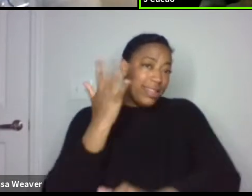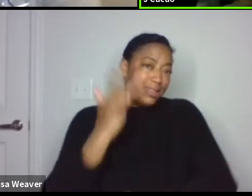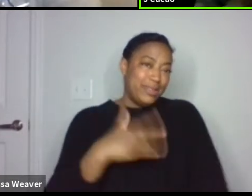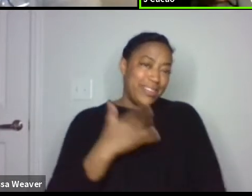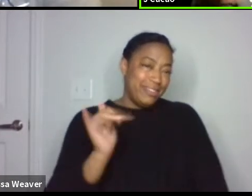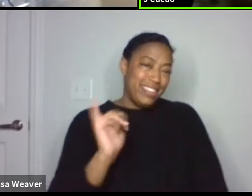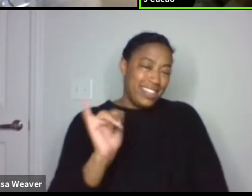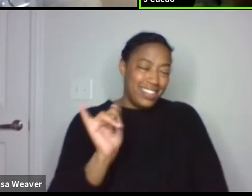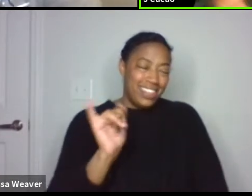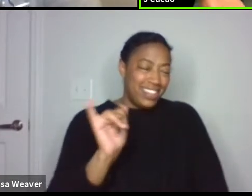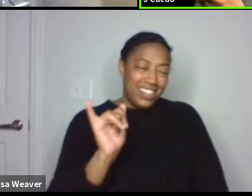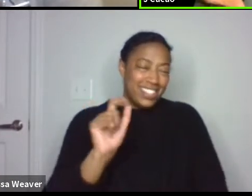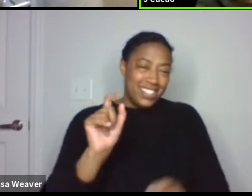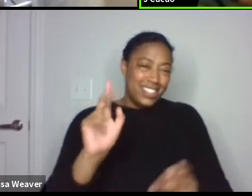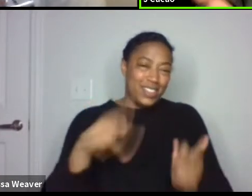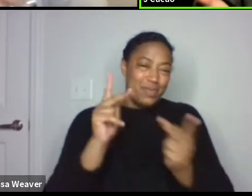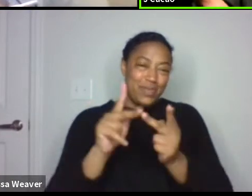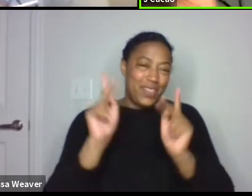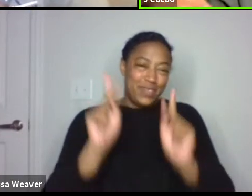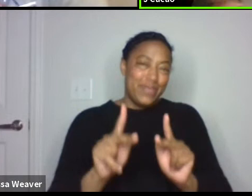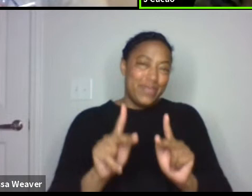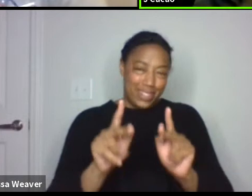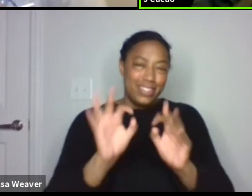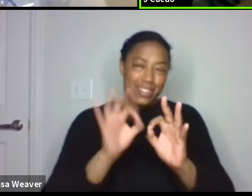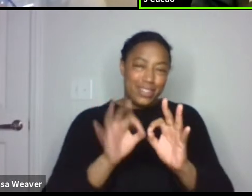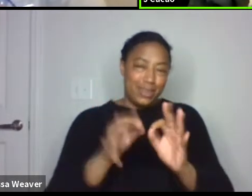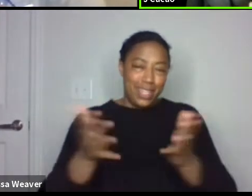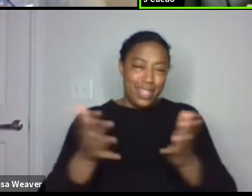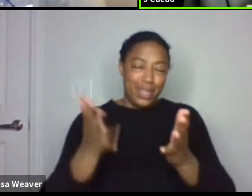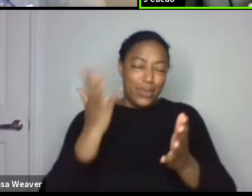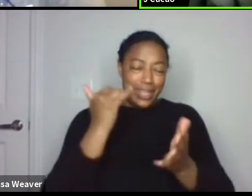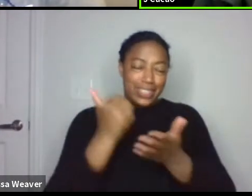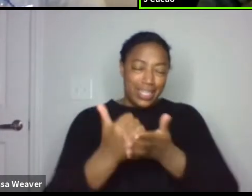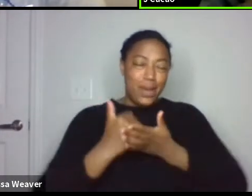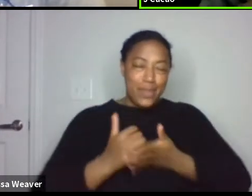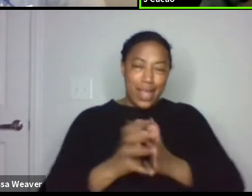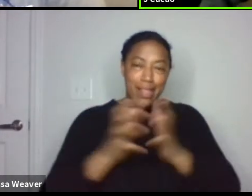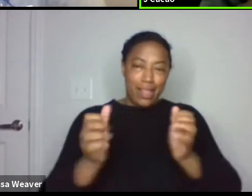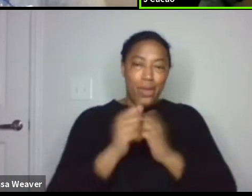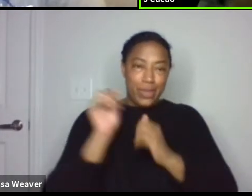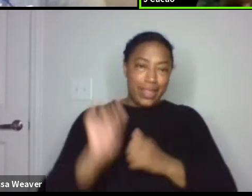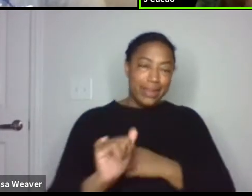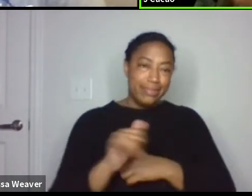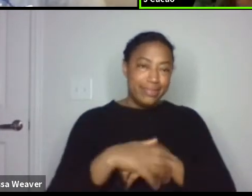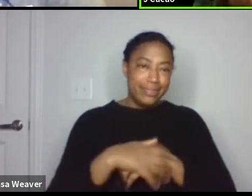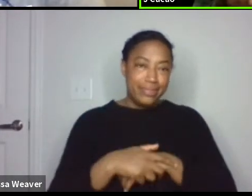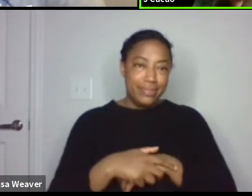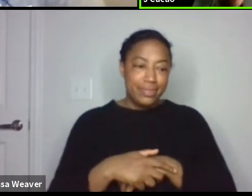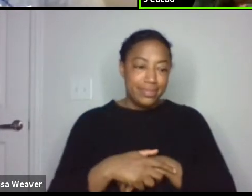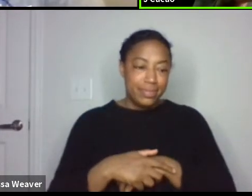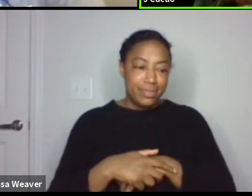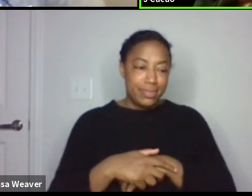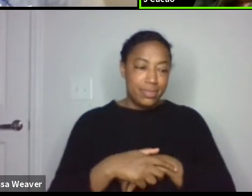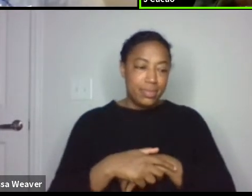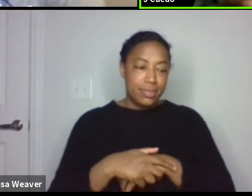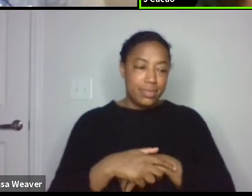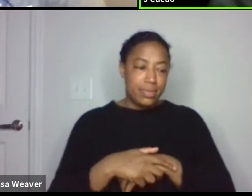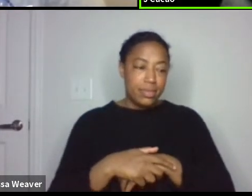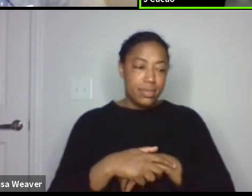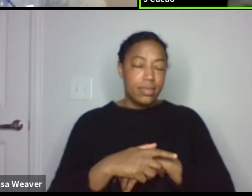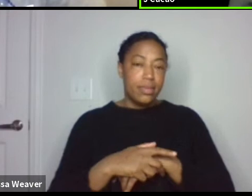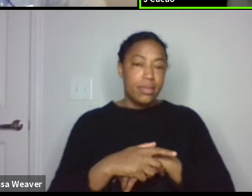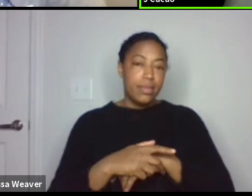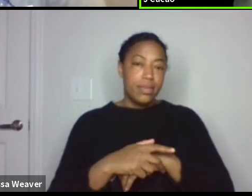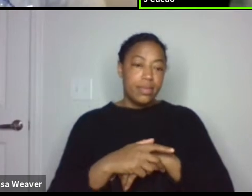she, the perfect person to be here interpreting this would be her, because she helped me out a lot with it. Okay. But that once